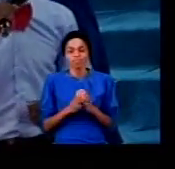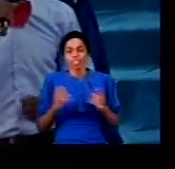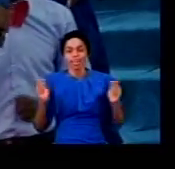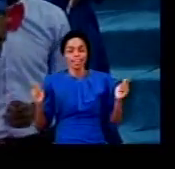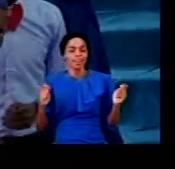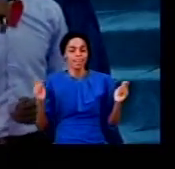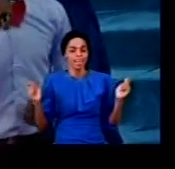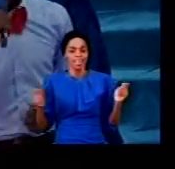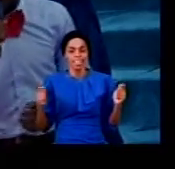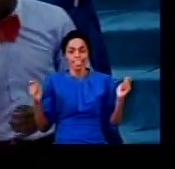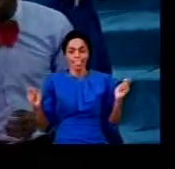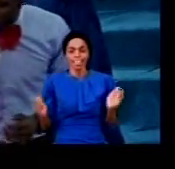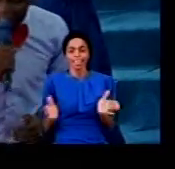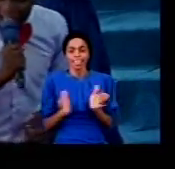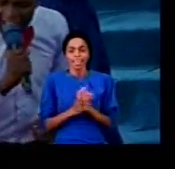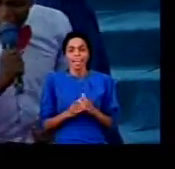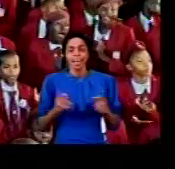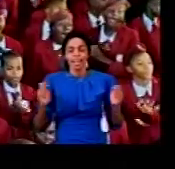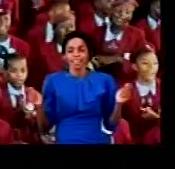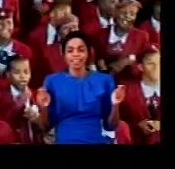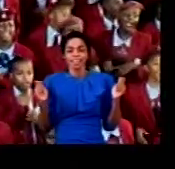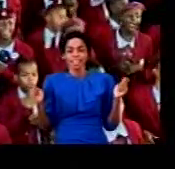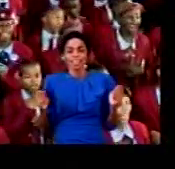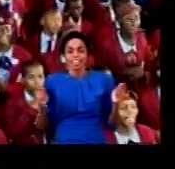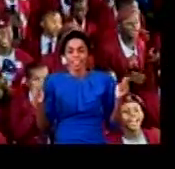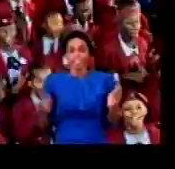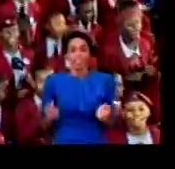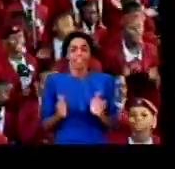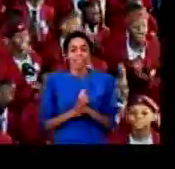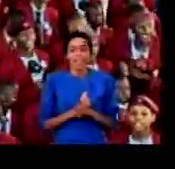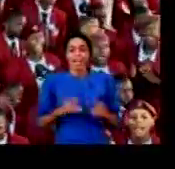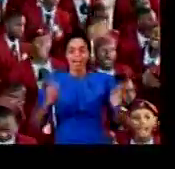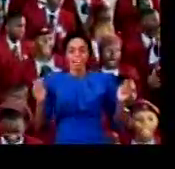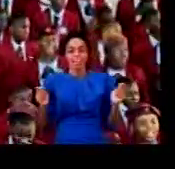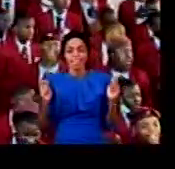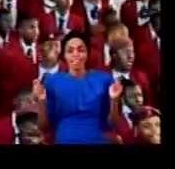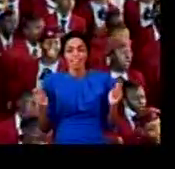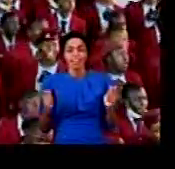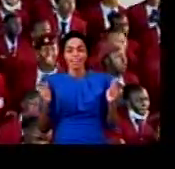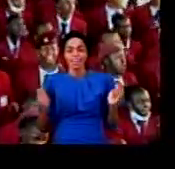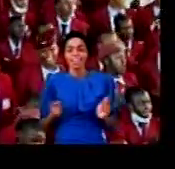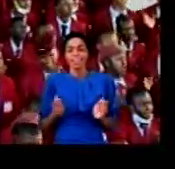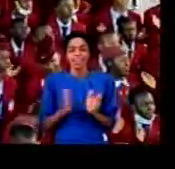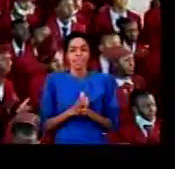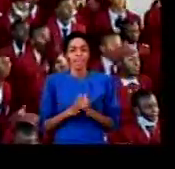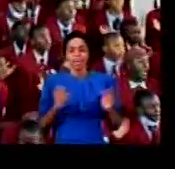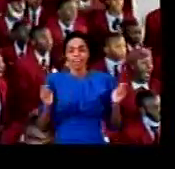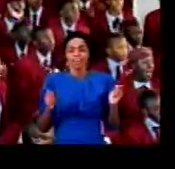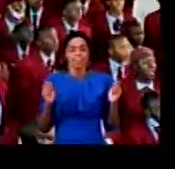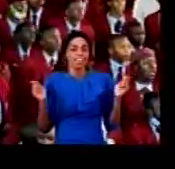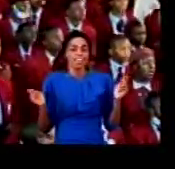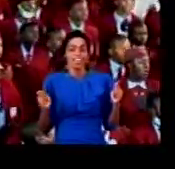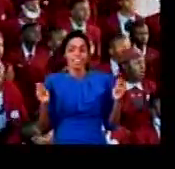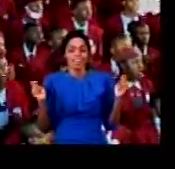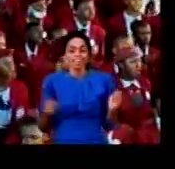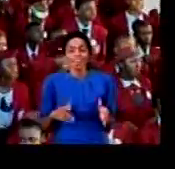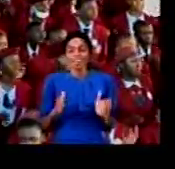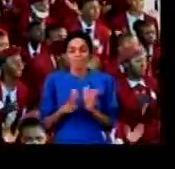hallelujah, hallelujah, hallelujah, hallelujah, hallelujah,